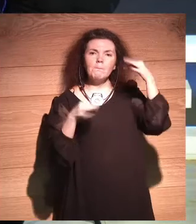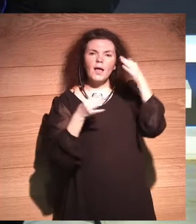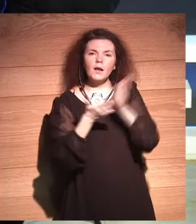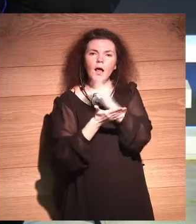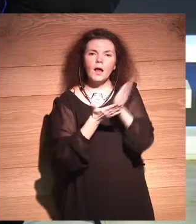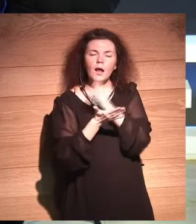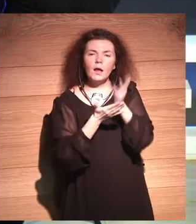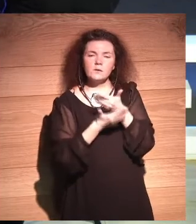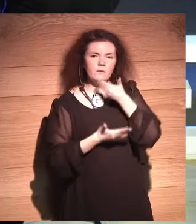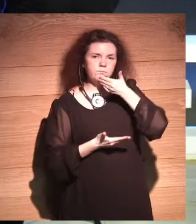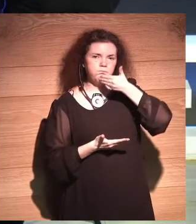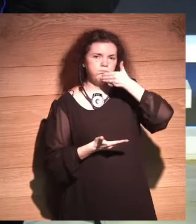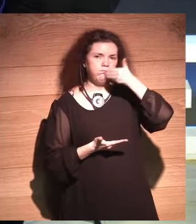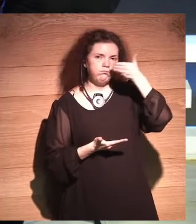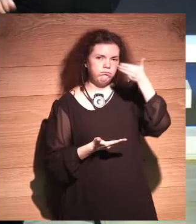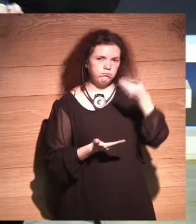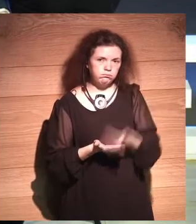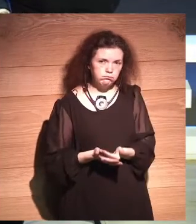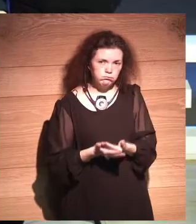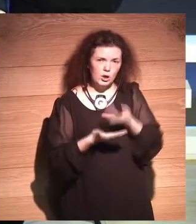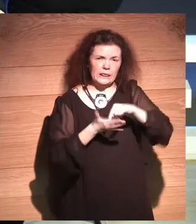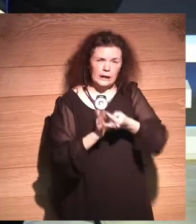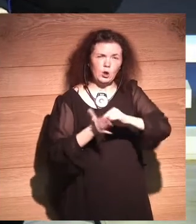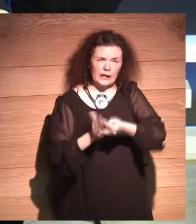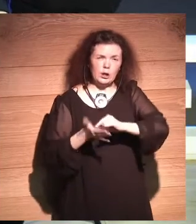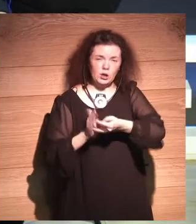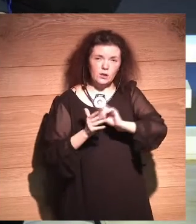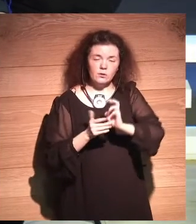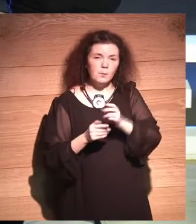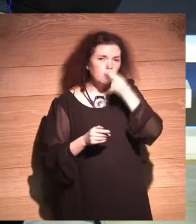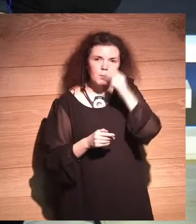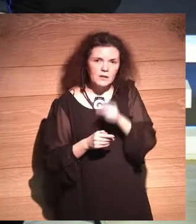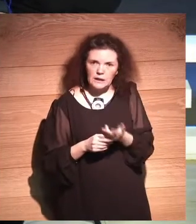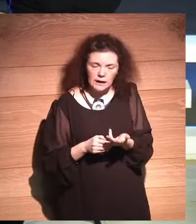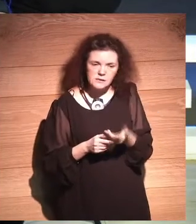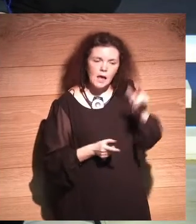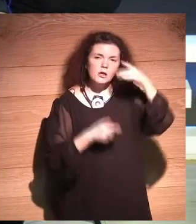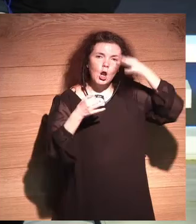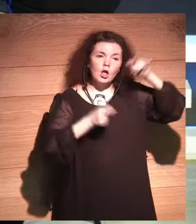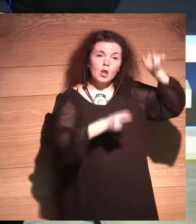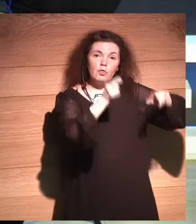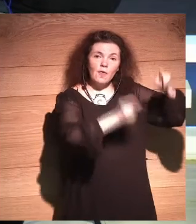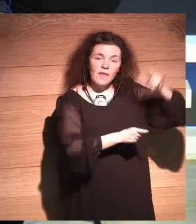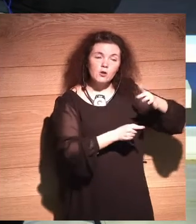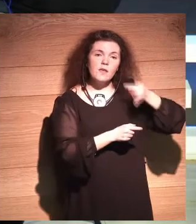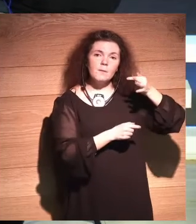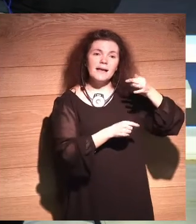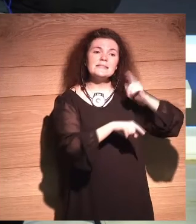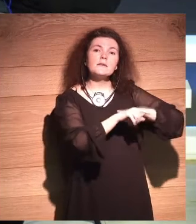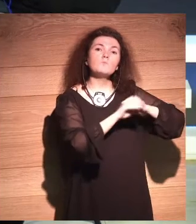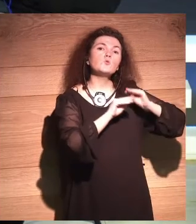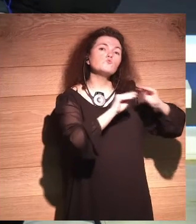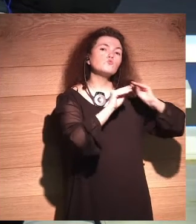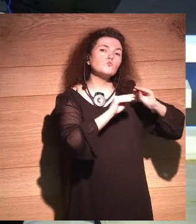read the budgets from beginning to end, because there will be many technical things that won't be interesting to